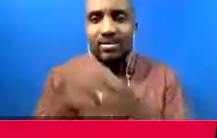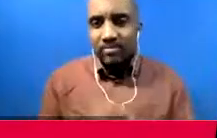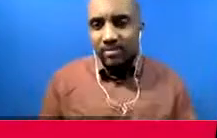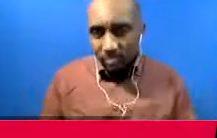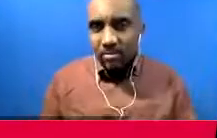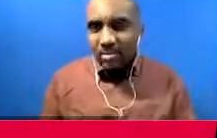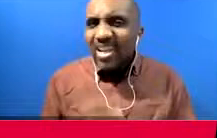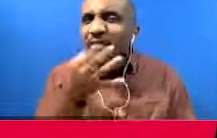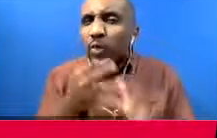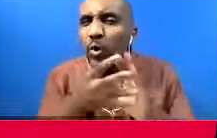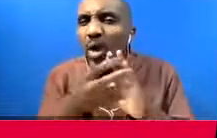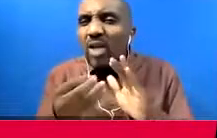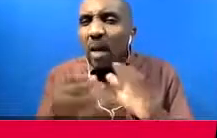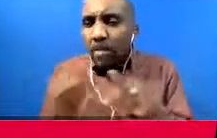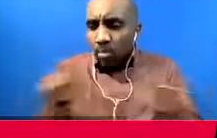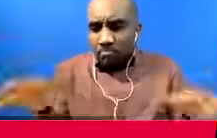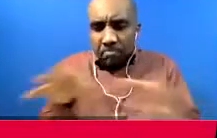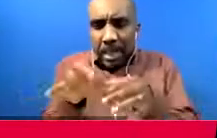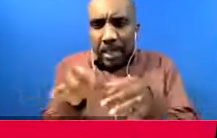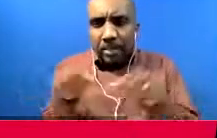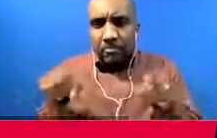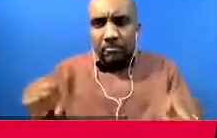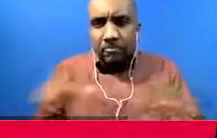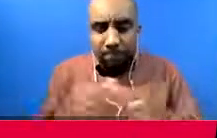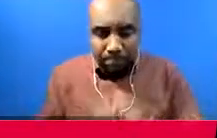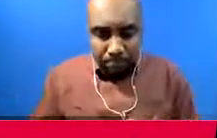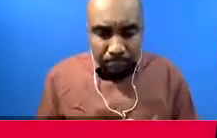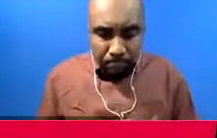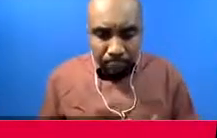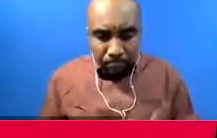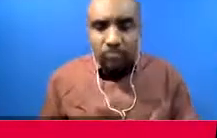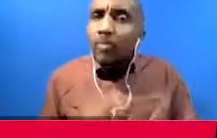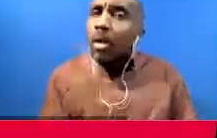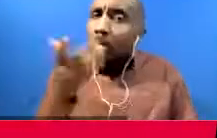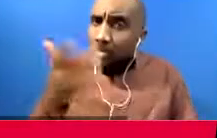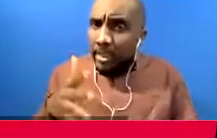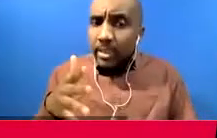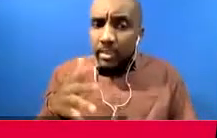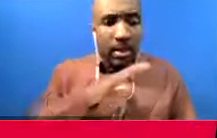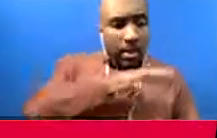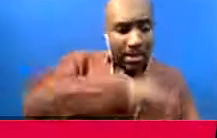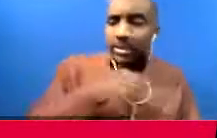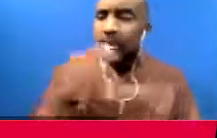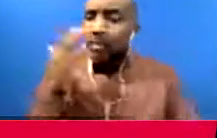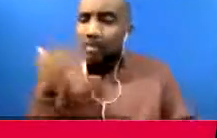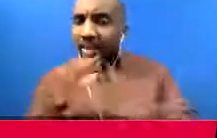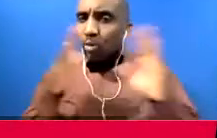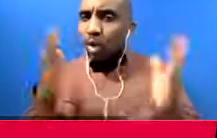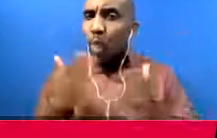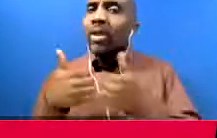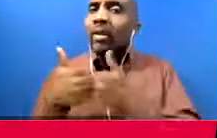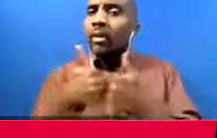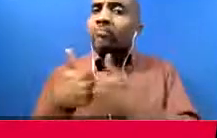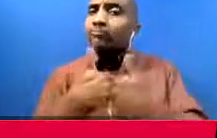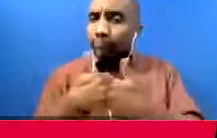few ways that our struggles are directly connected, but there have been links of solidarity between Palestinians and Black people globally, but